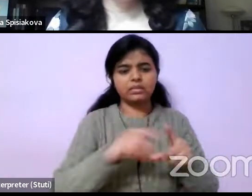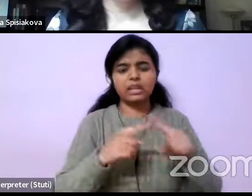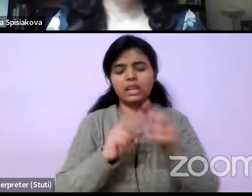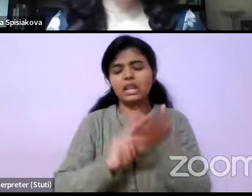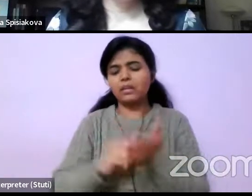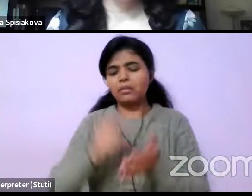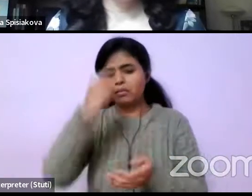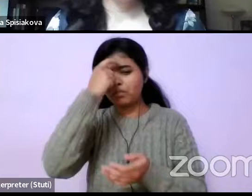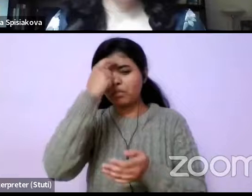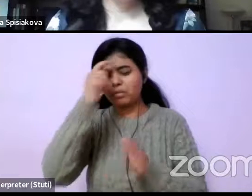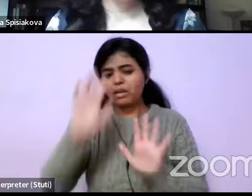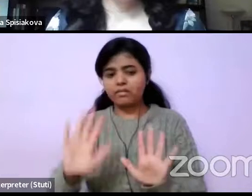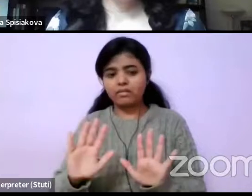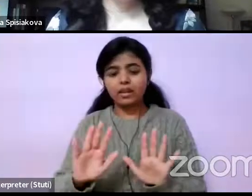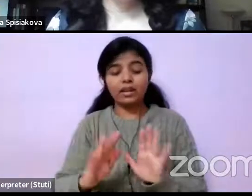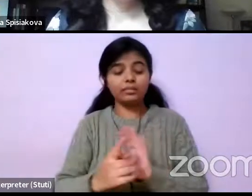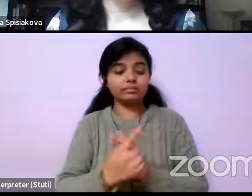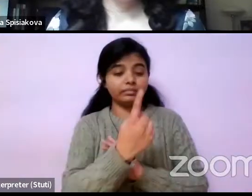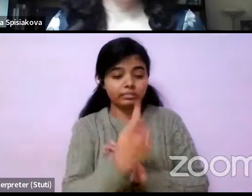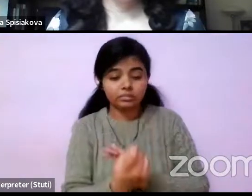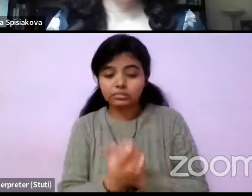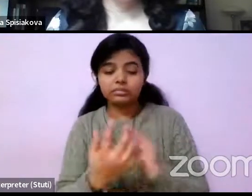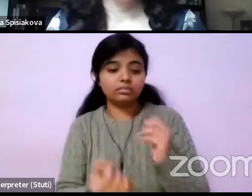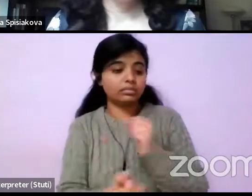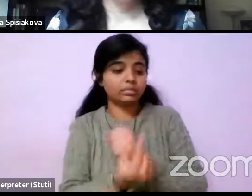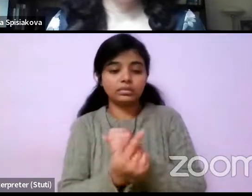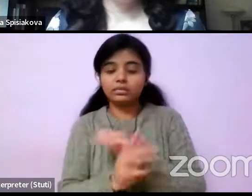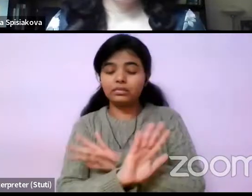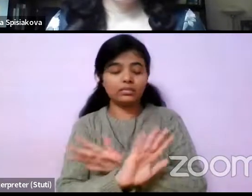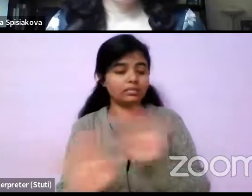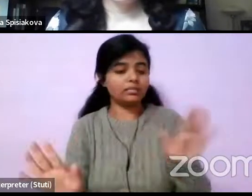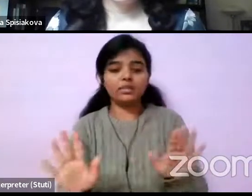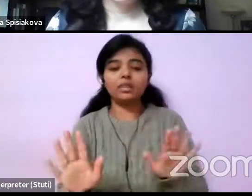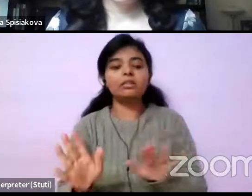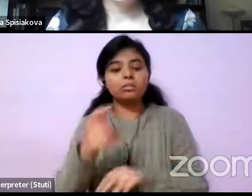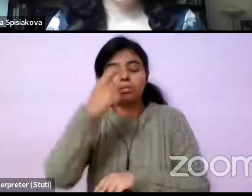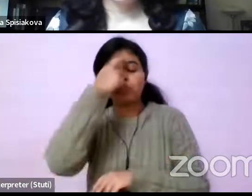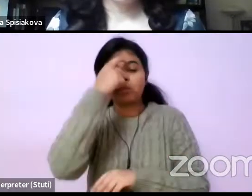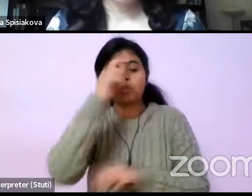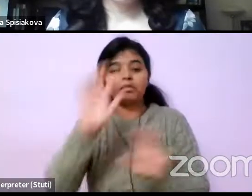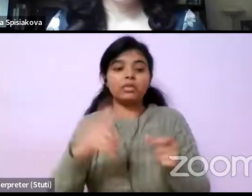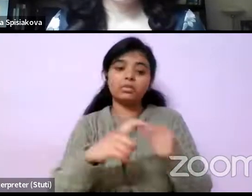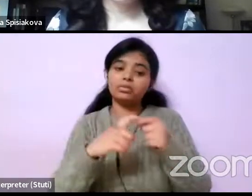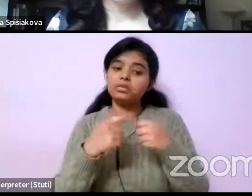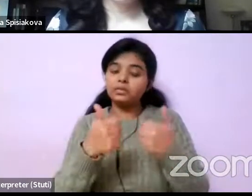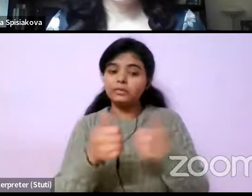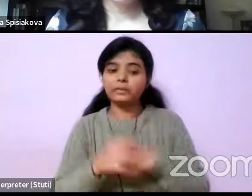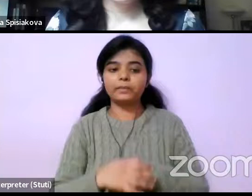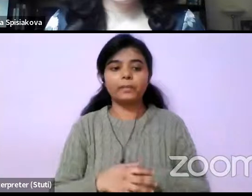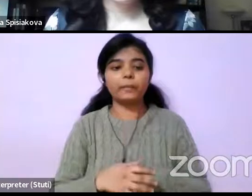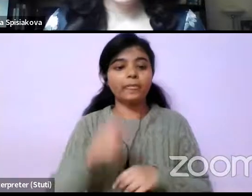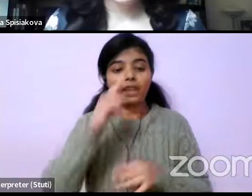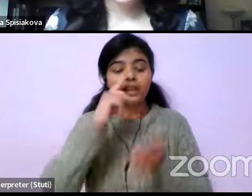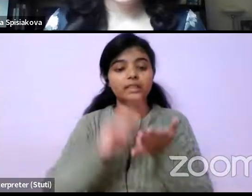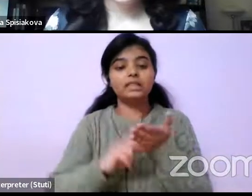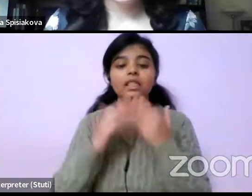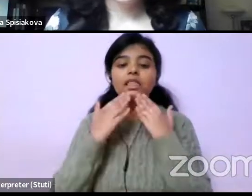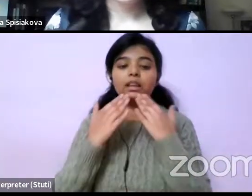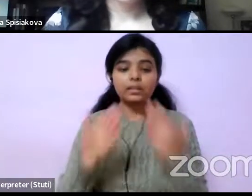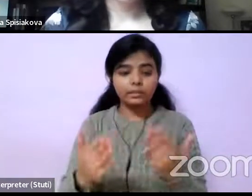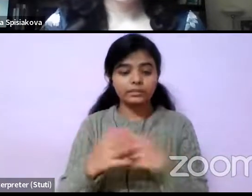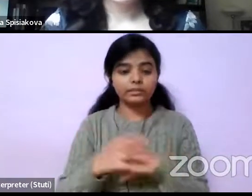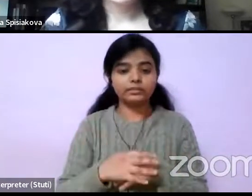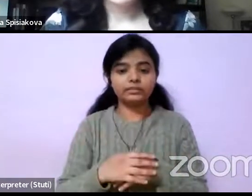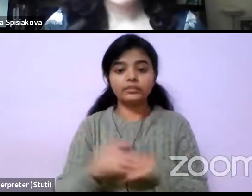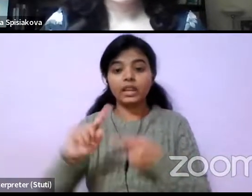It's no exception to that, the state of Tamil Nadu. Yeah, so good question. Thank you. Yeah. Thanks, Boopathi. I think,